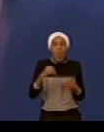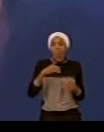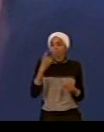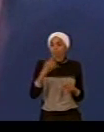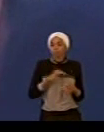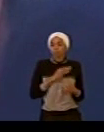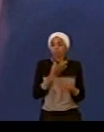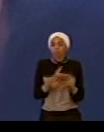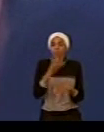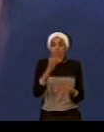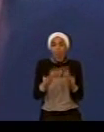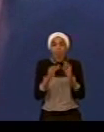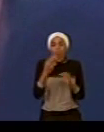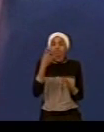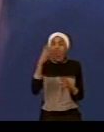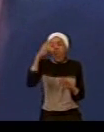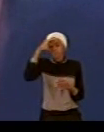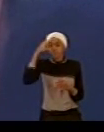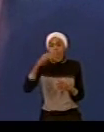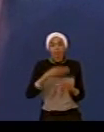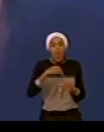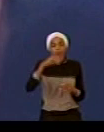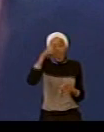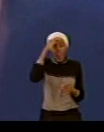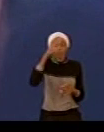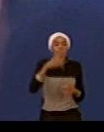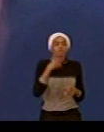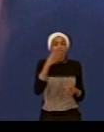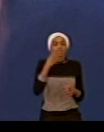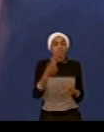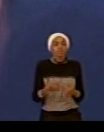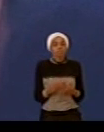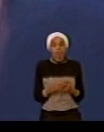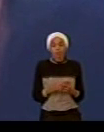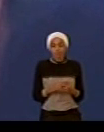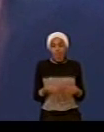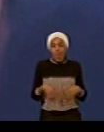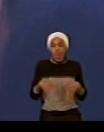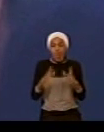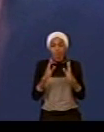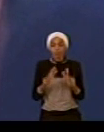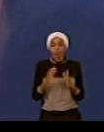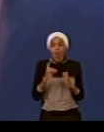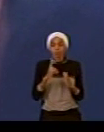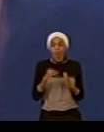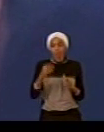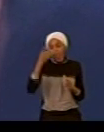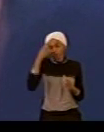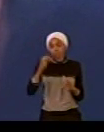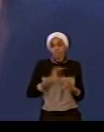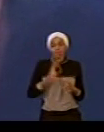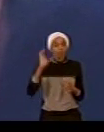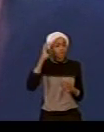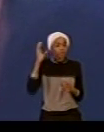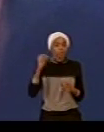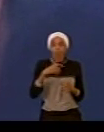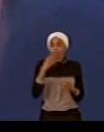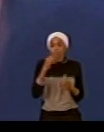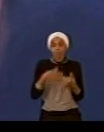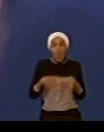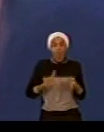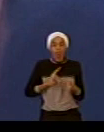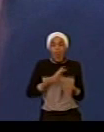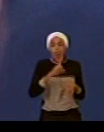their flocks. And the man said, They are departed hence. For I heard them say, Let us go to